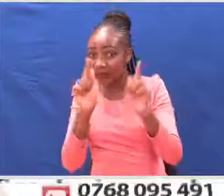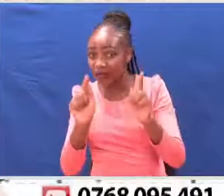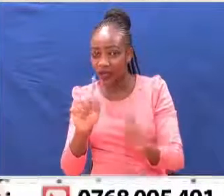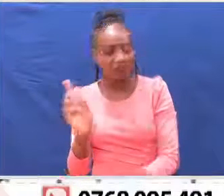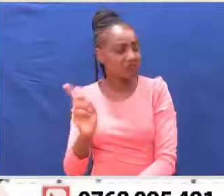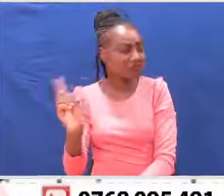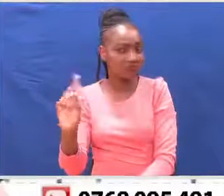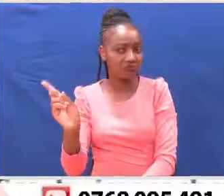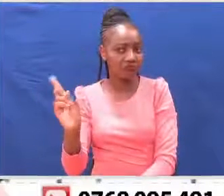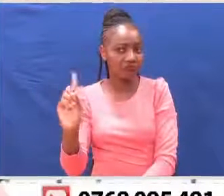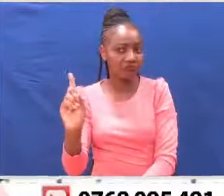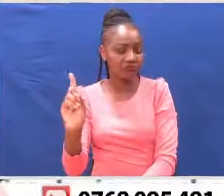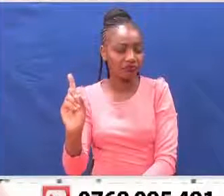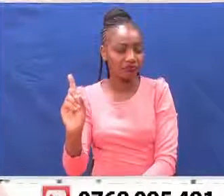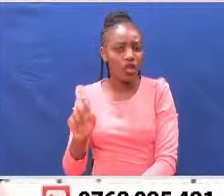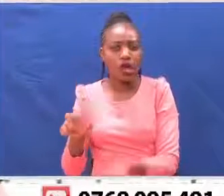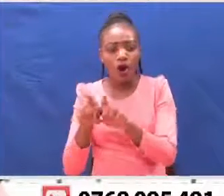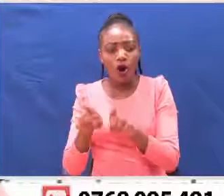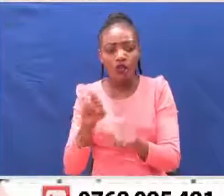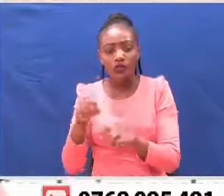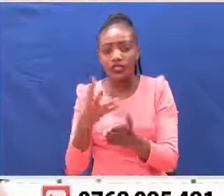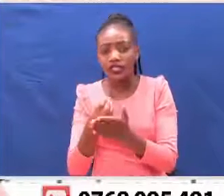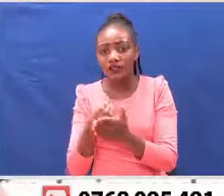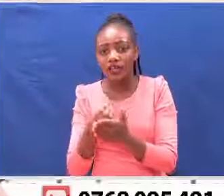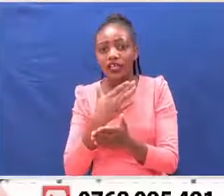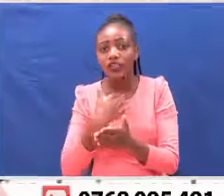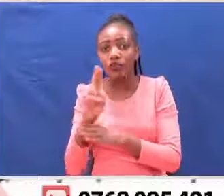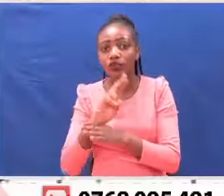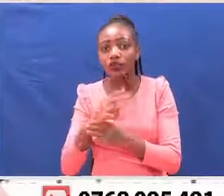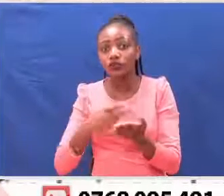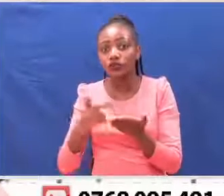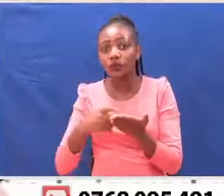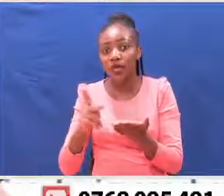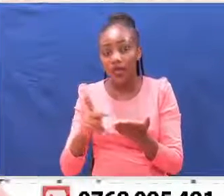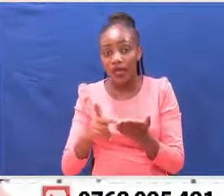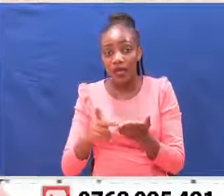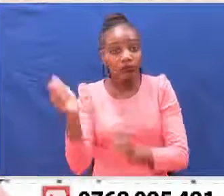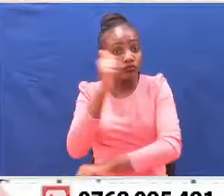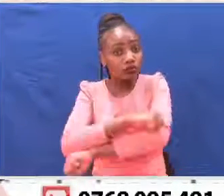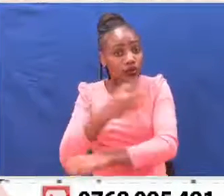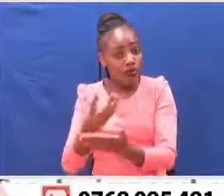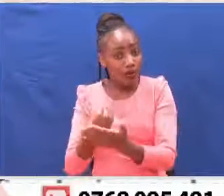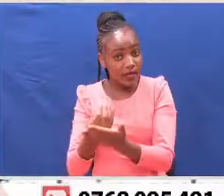done. These funds were to be utilized to pay bursaries.